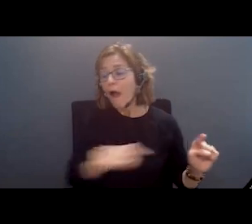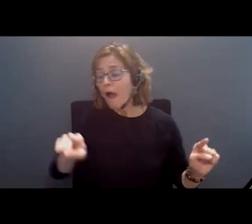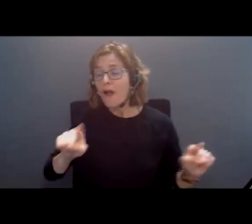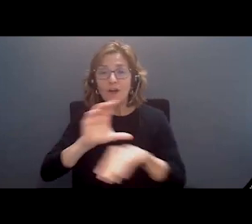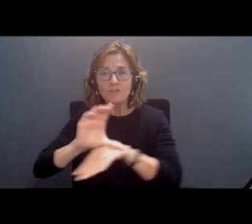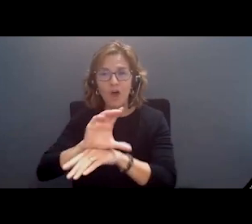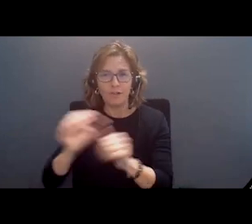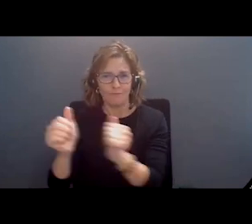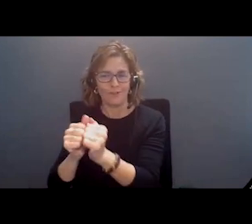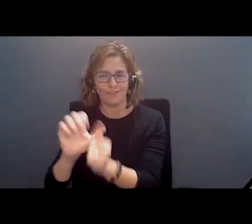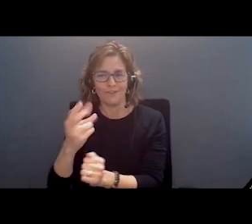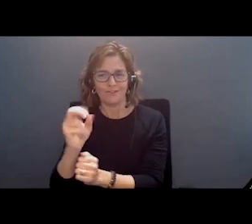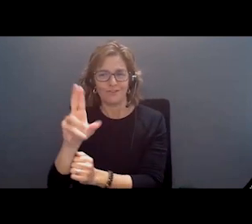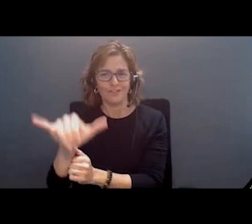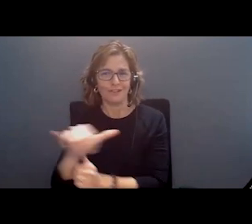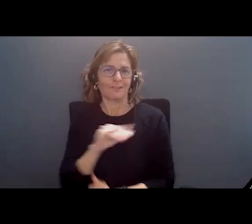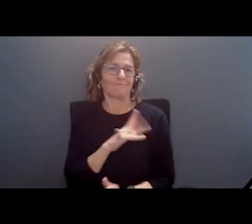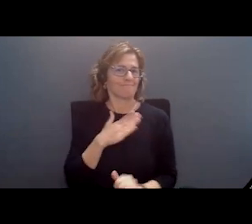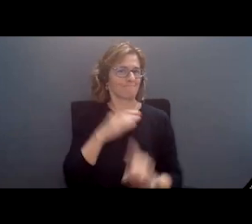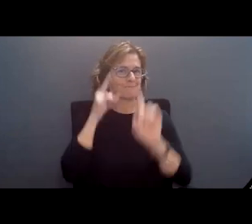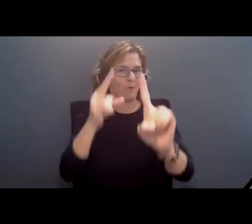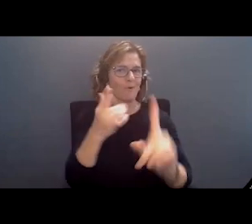Next slide, please.